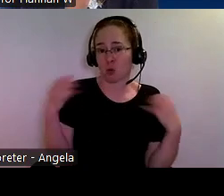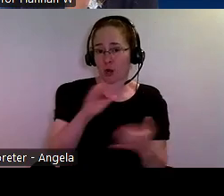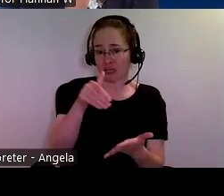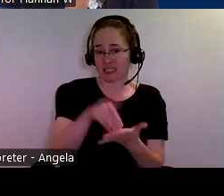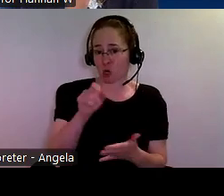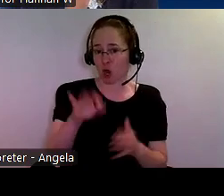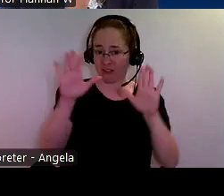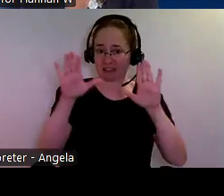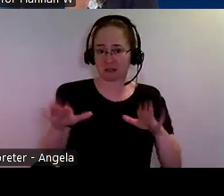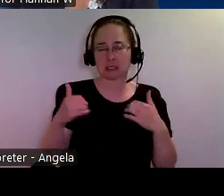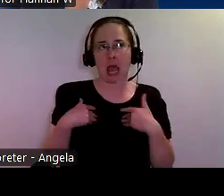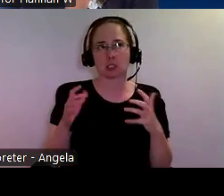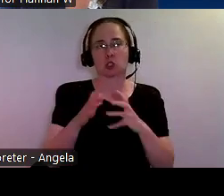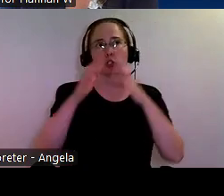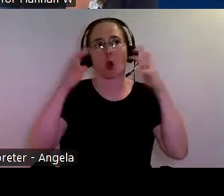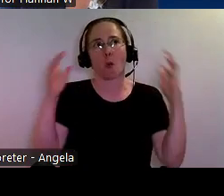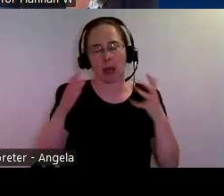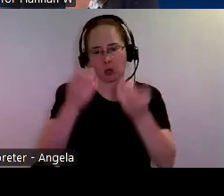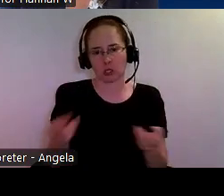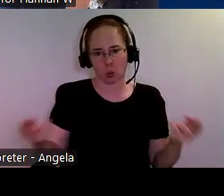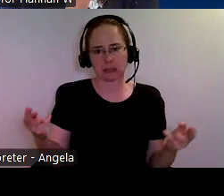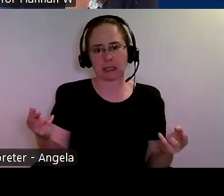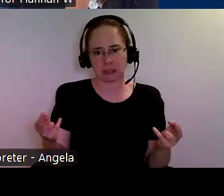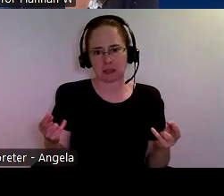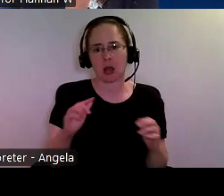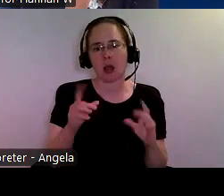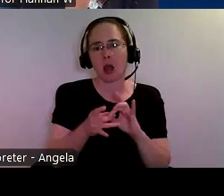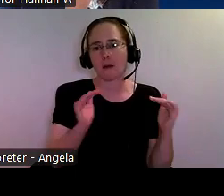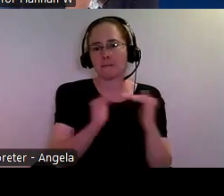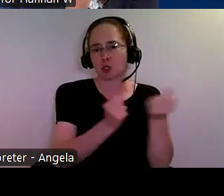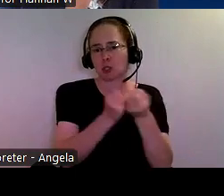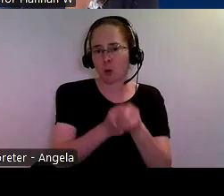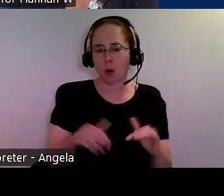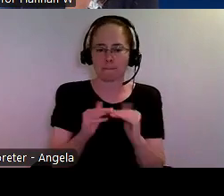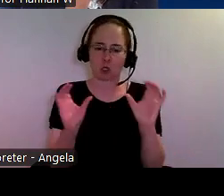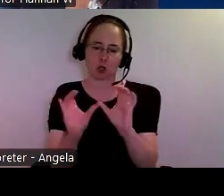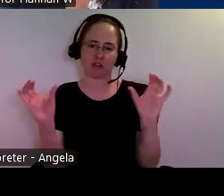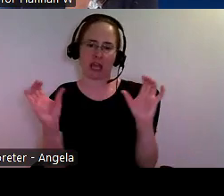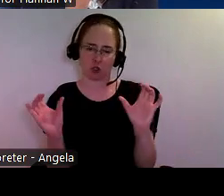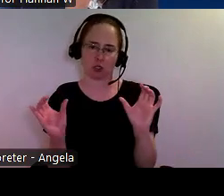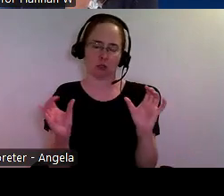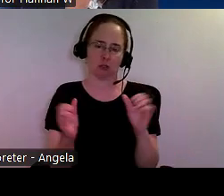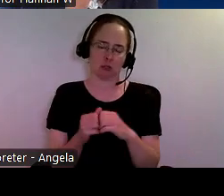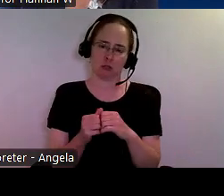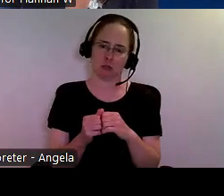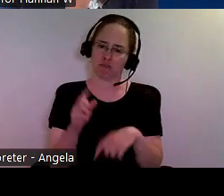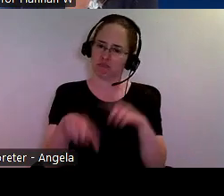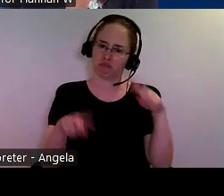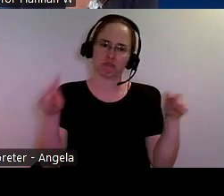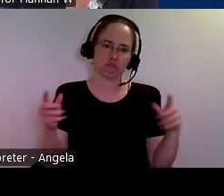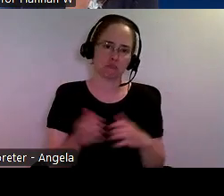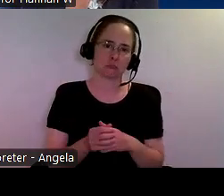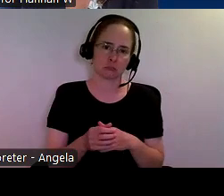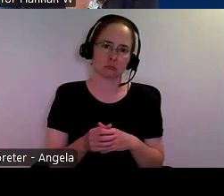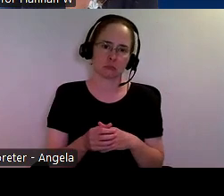got so much resources on peer support, peer certification, just all kinds of stuff. So